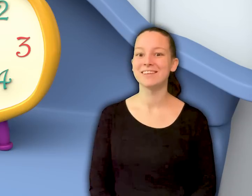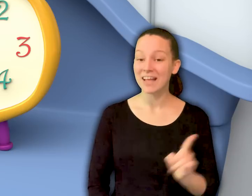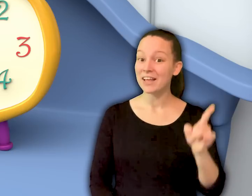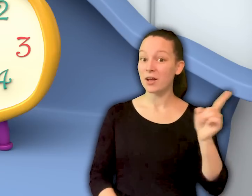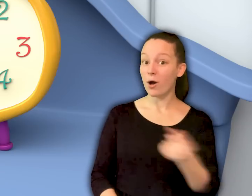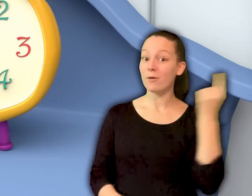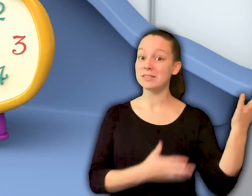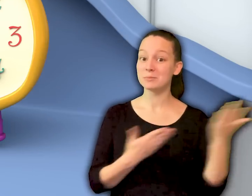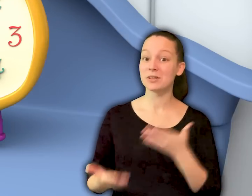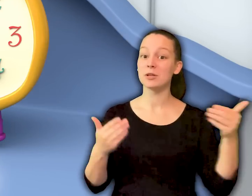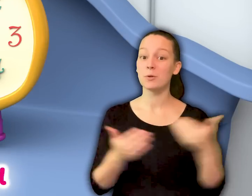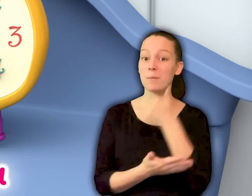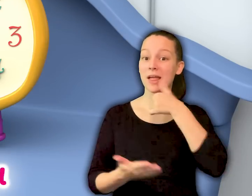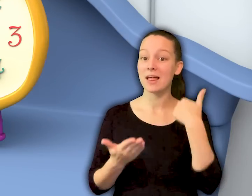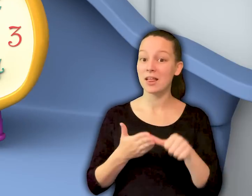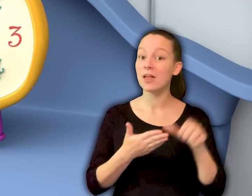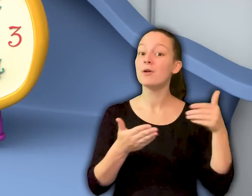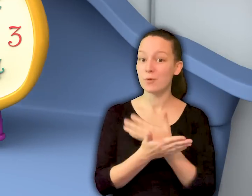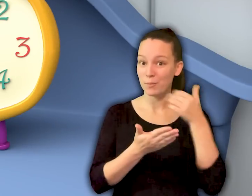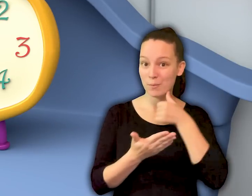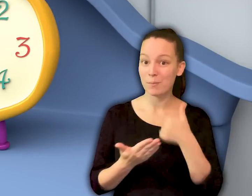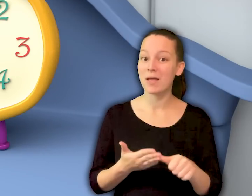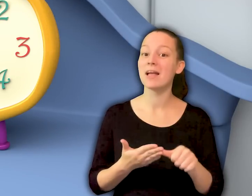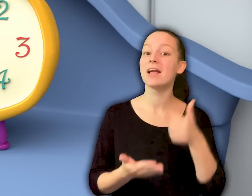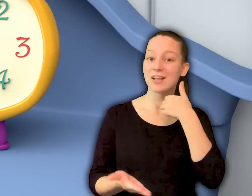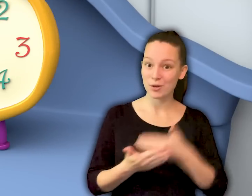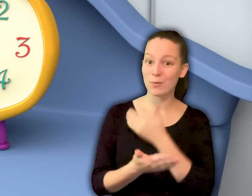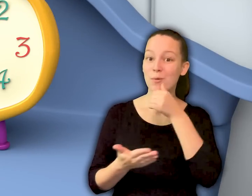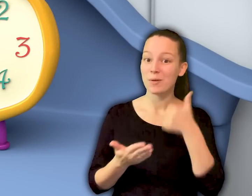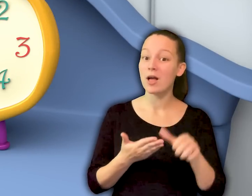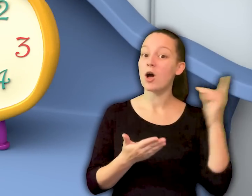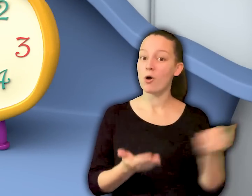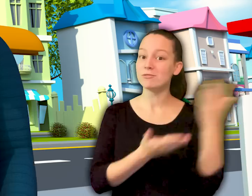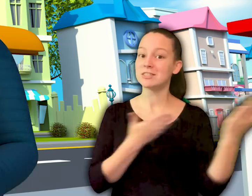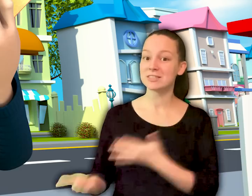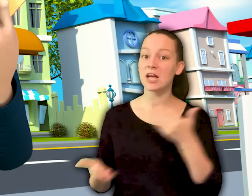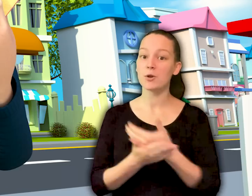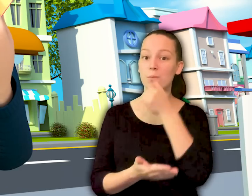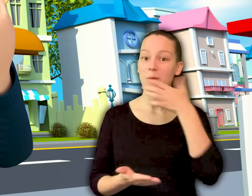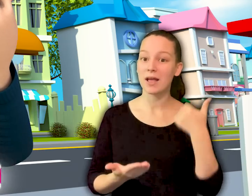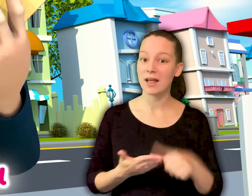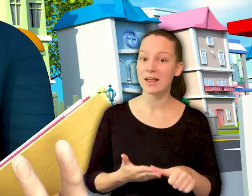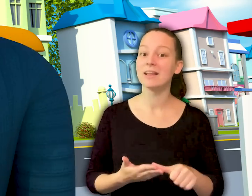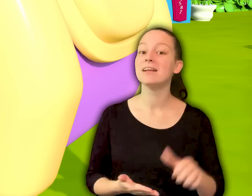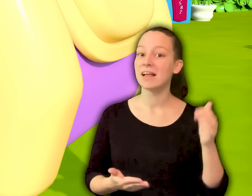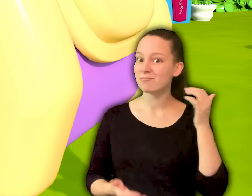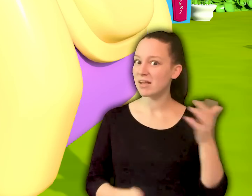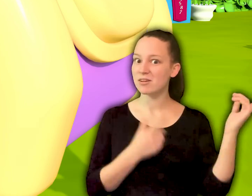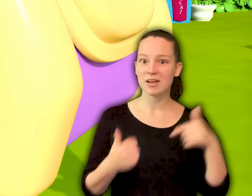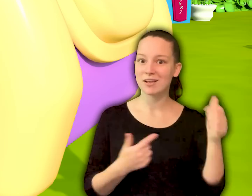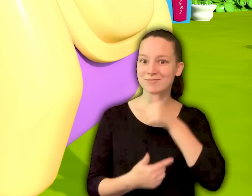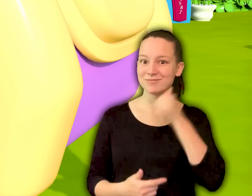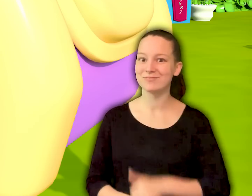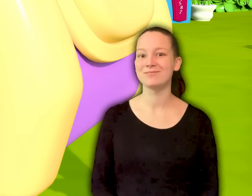day he always brings us the new mail the new mail the new mail he always brings us the new mail